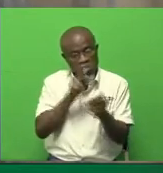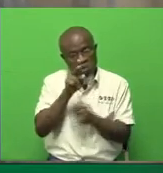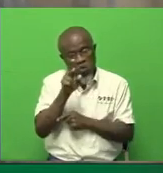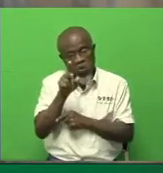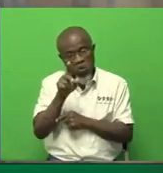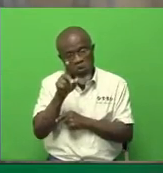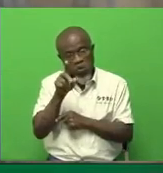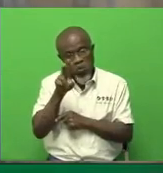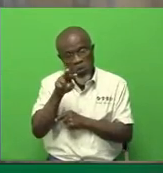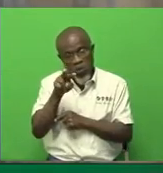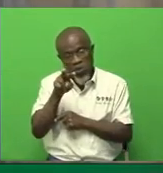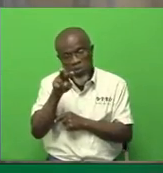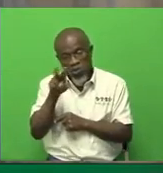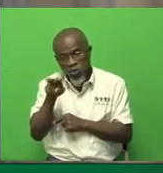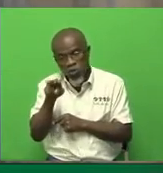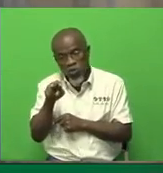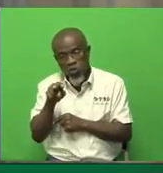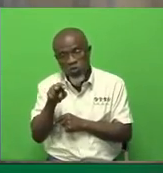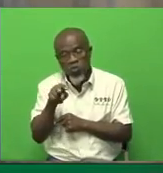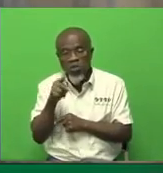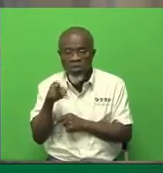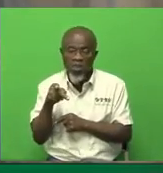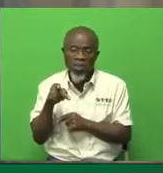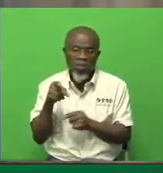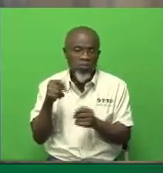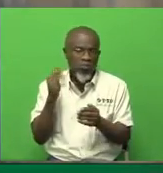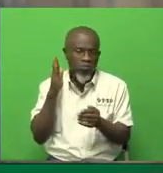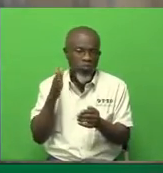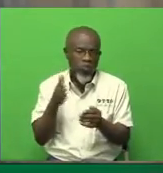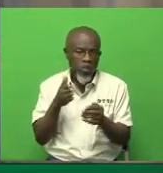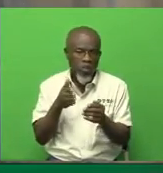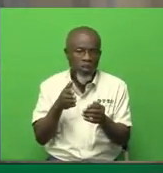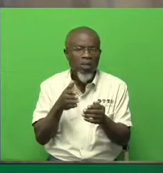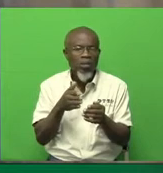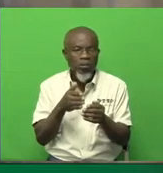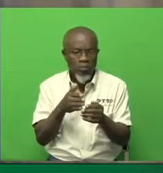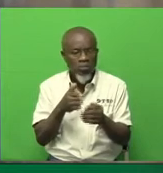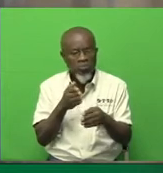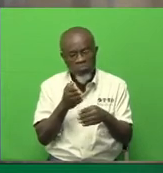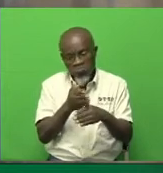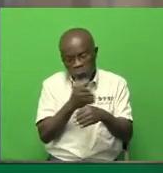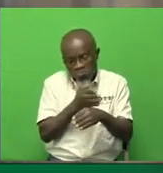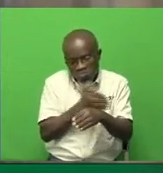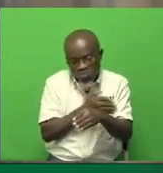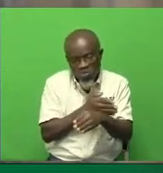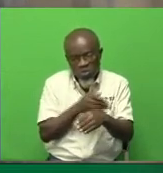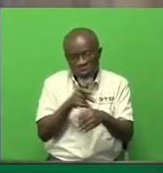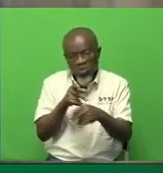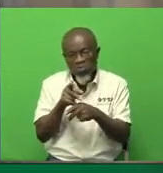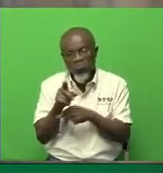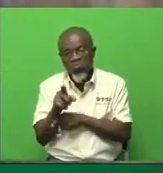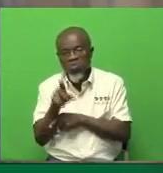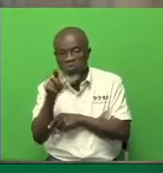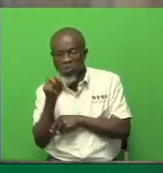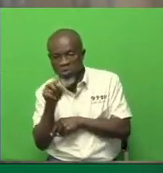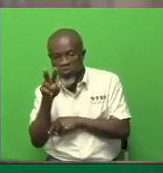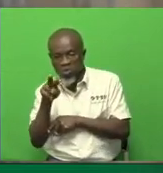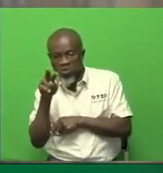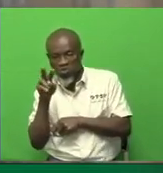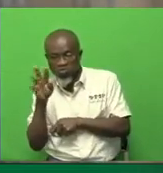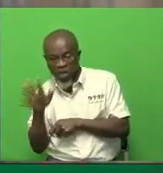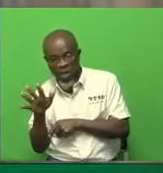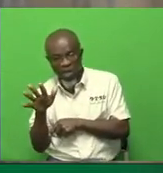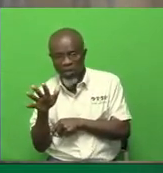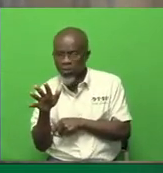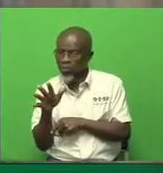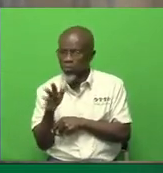production beginning in 2025. so that's not going to help us 23 24 production to begin and again projected and as I say